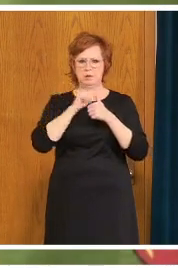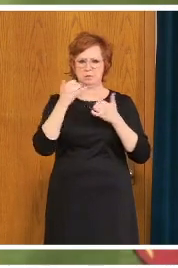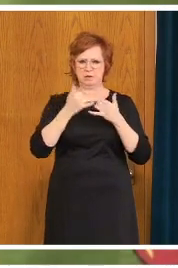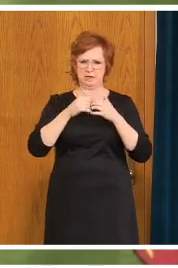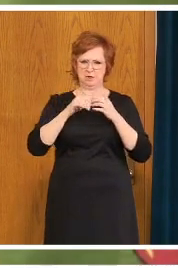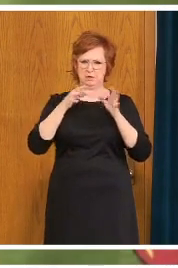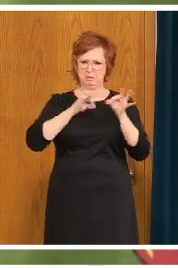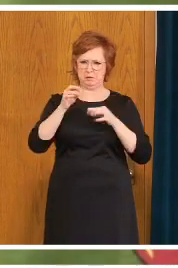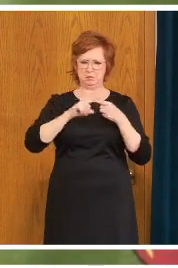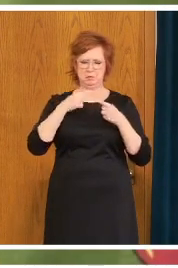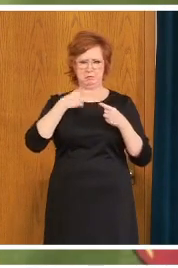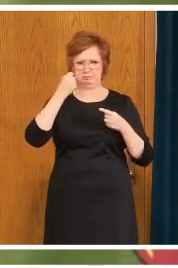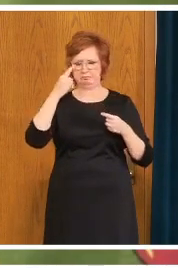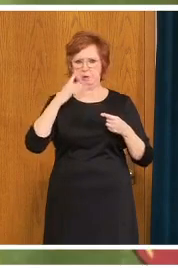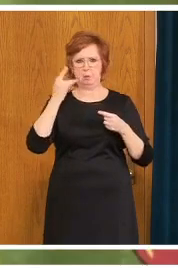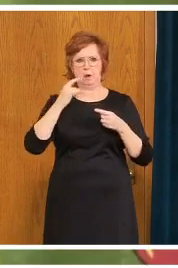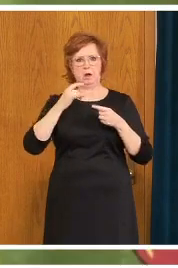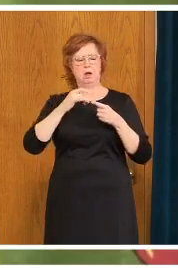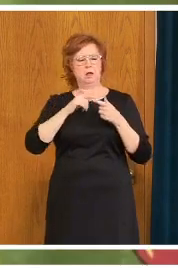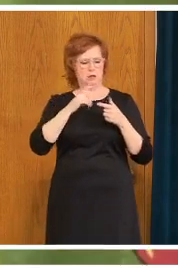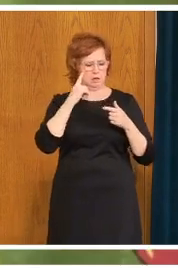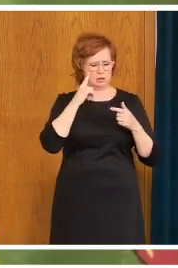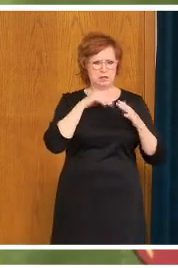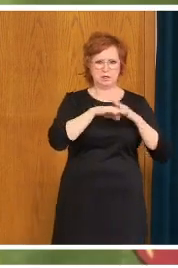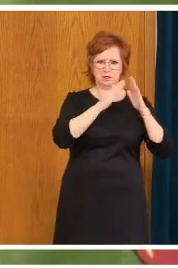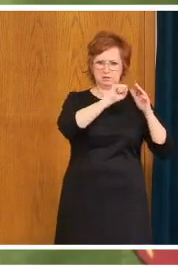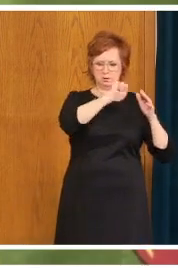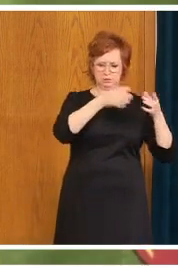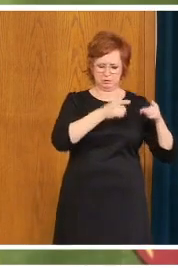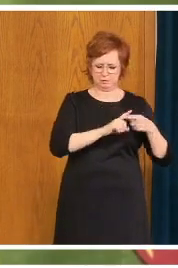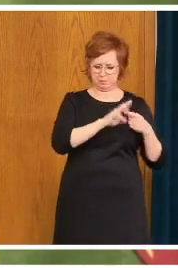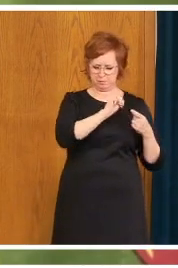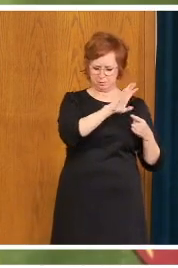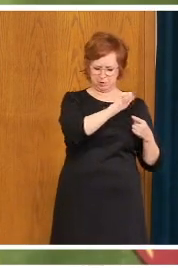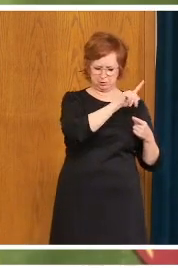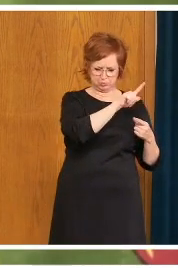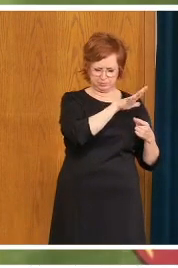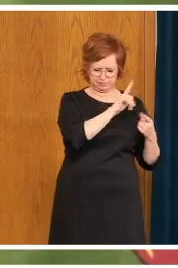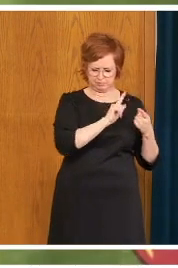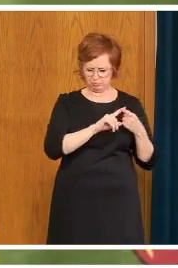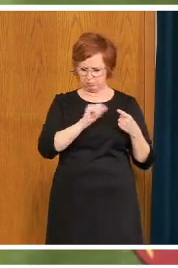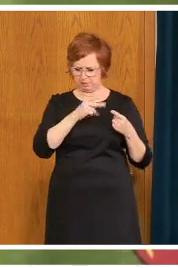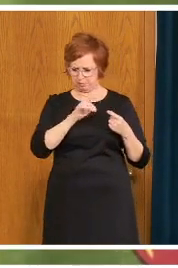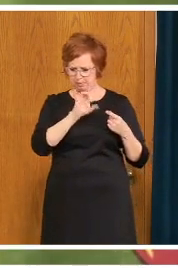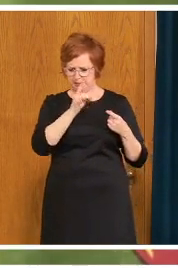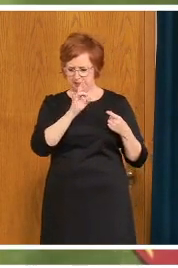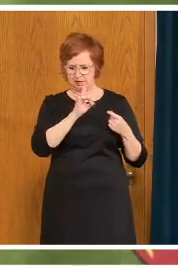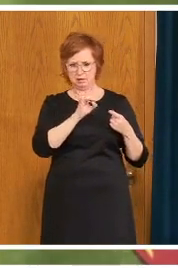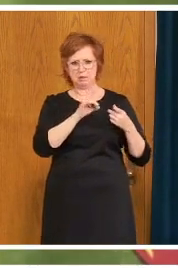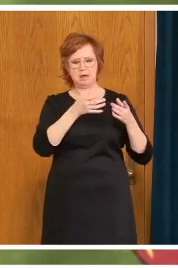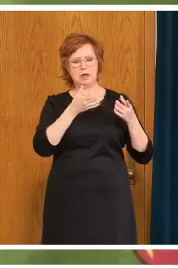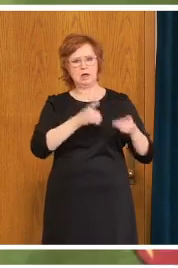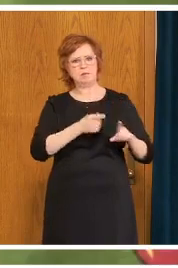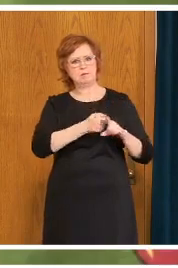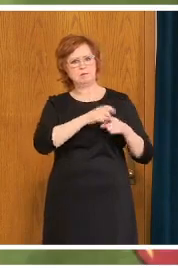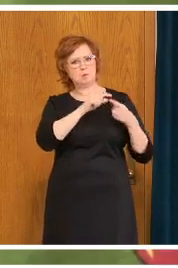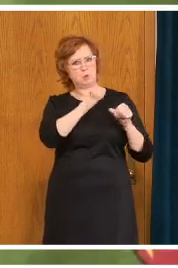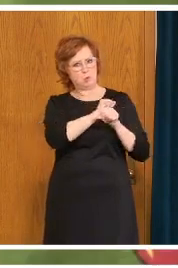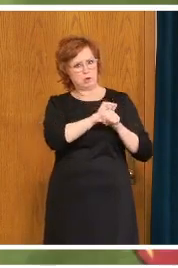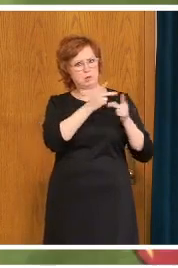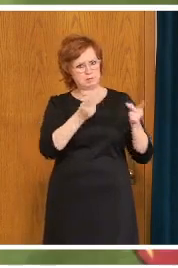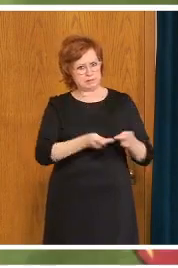77% of the transmissions between March 25th and April 8th were workplace. I think in Regina it was